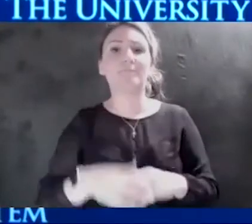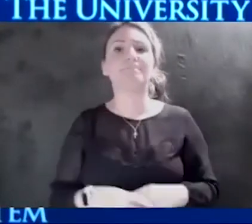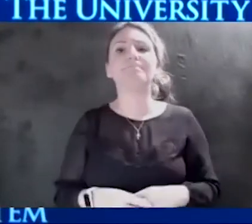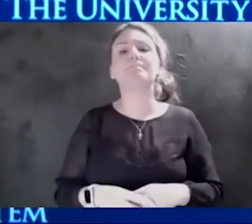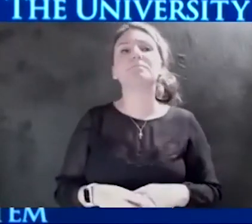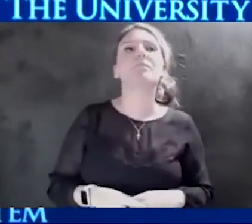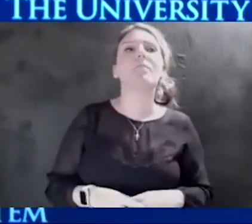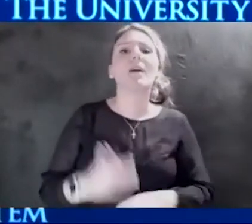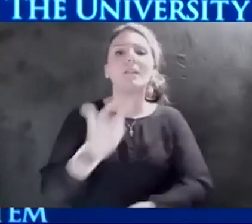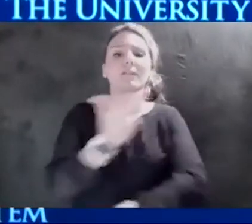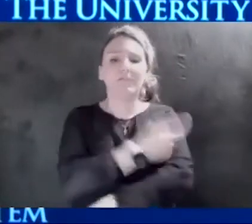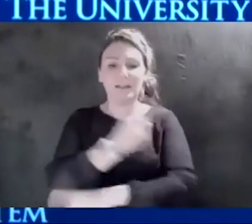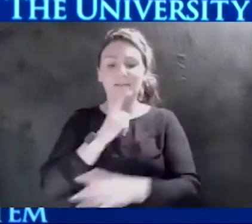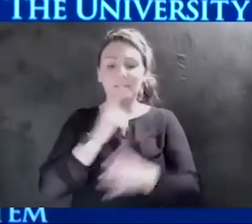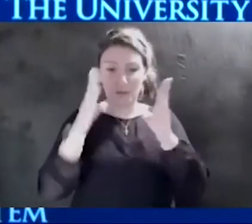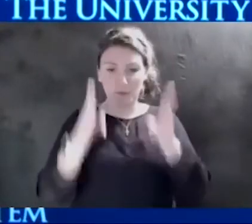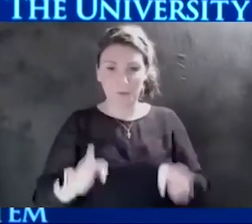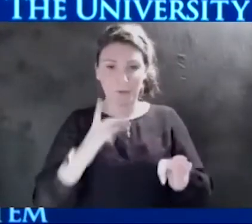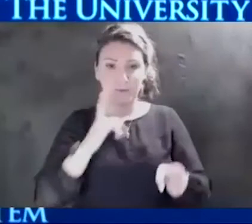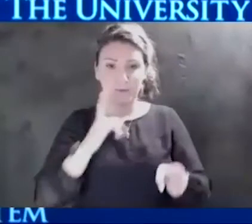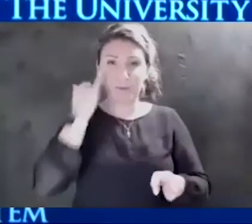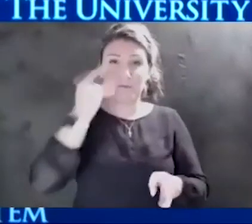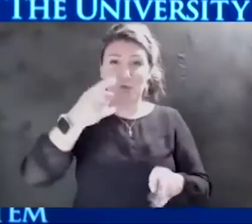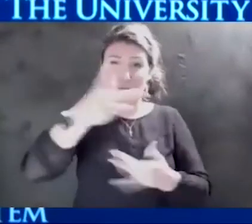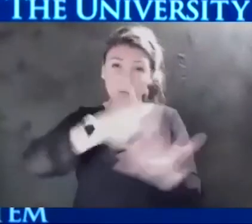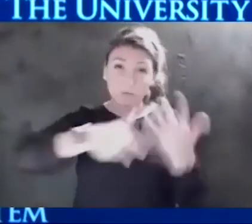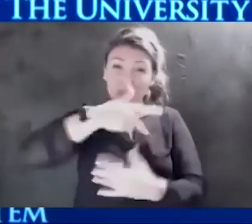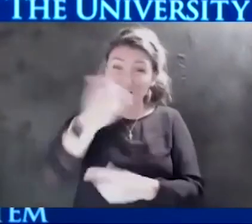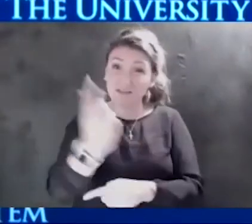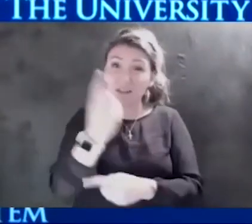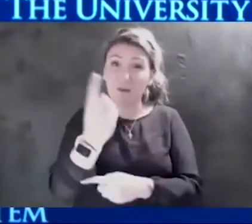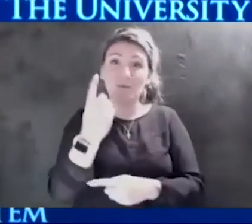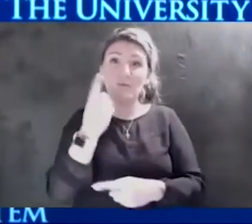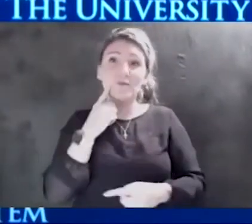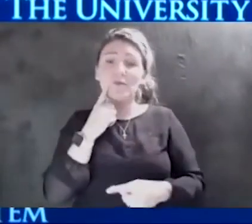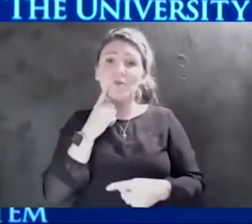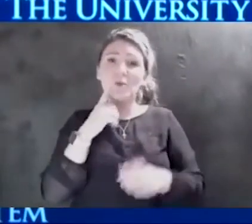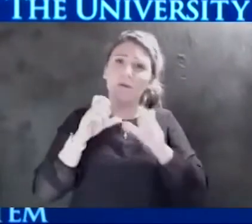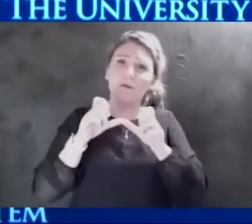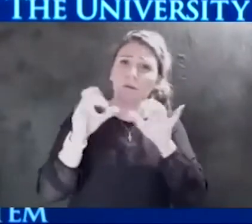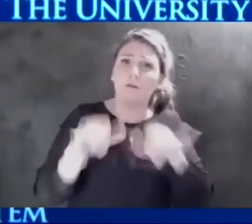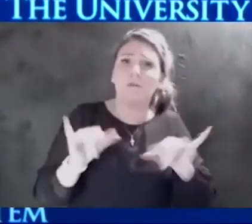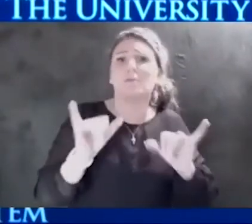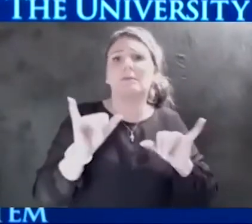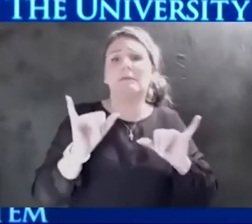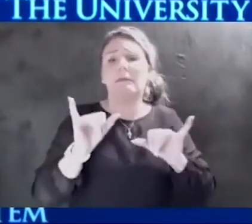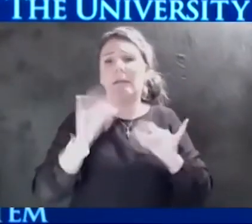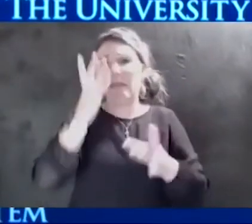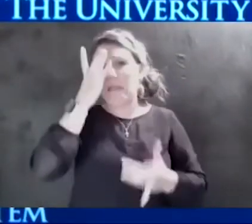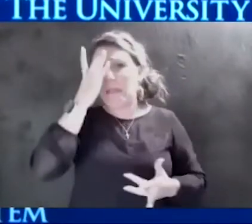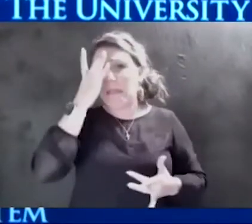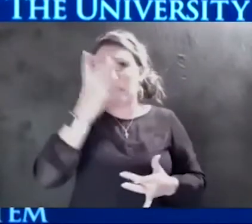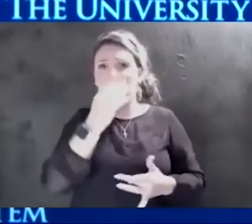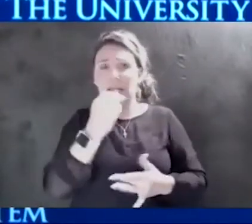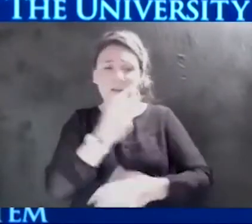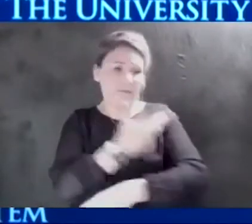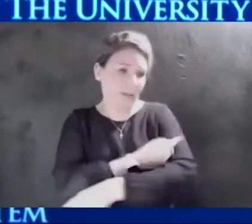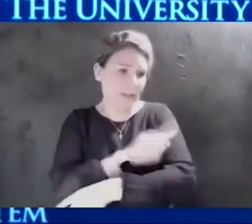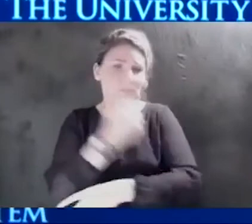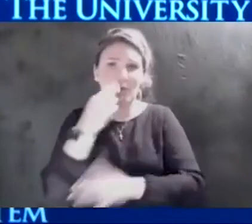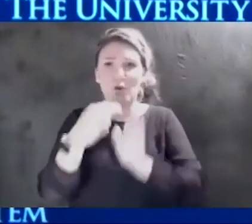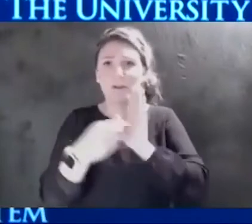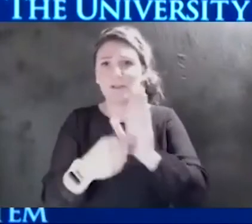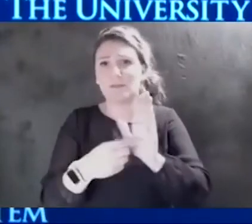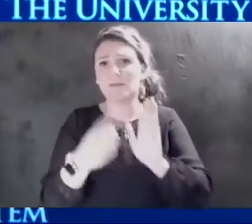you're going to be around someone who is chronically ill, who has been vaccinated, for example, but let's say they have heart